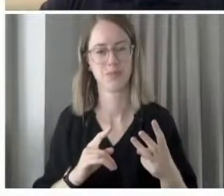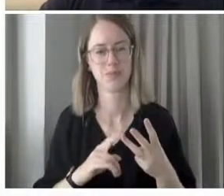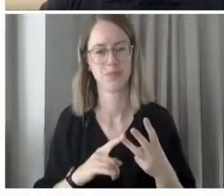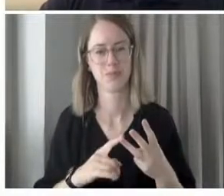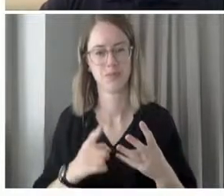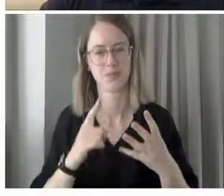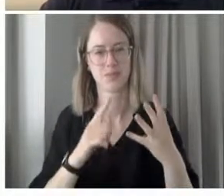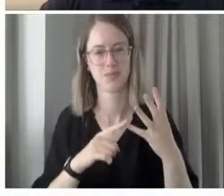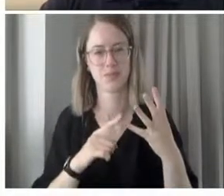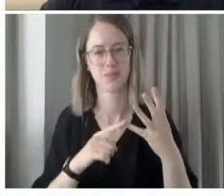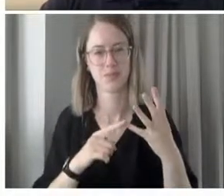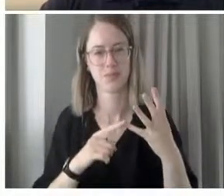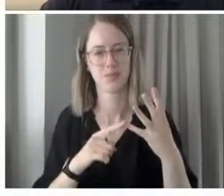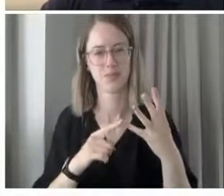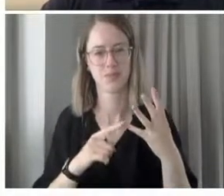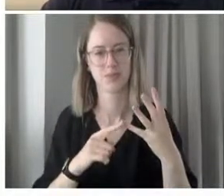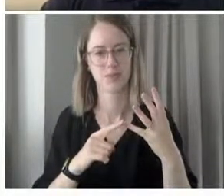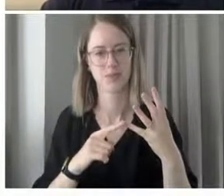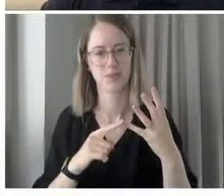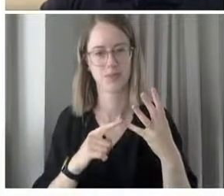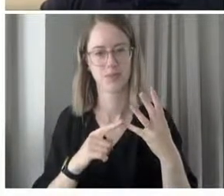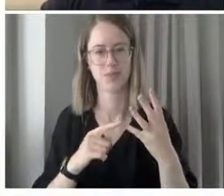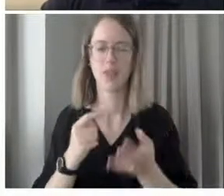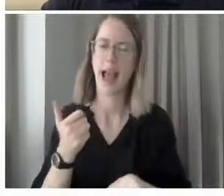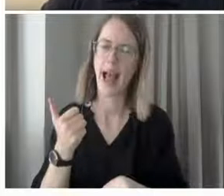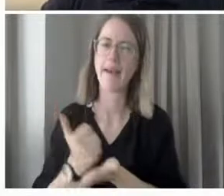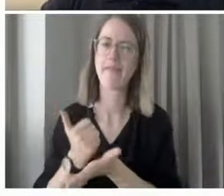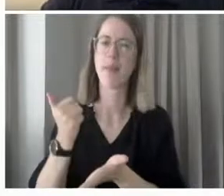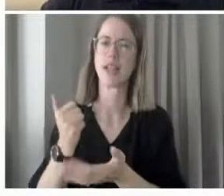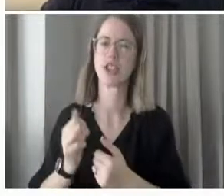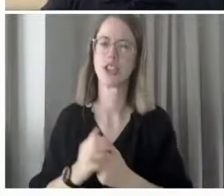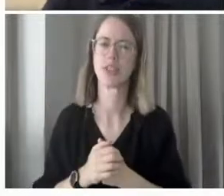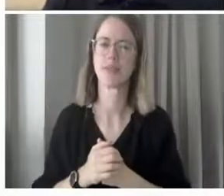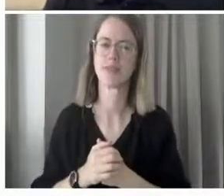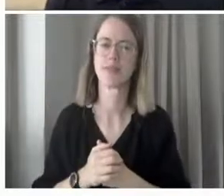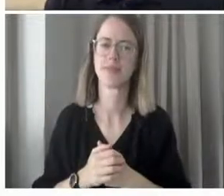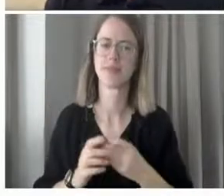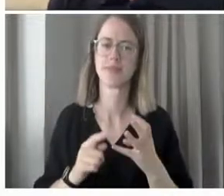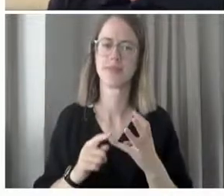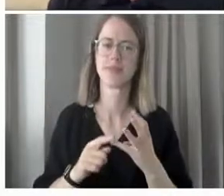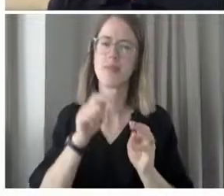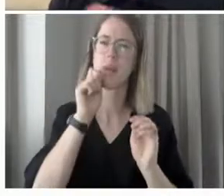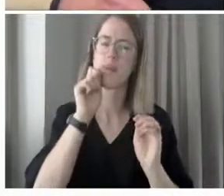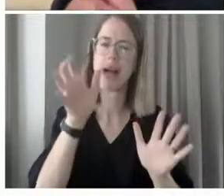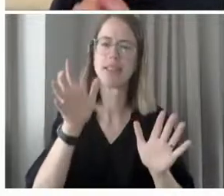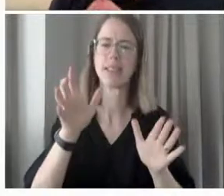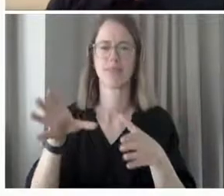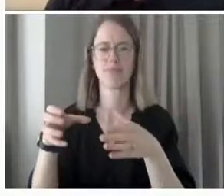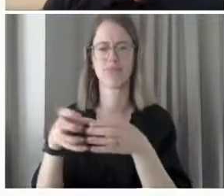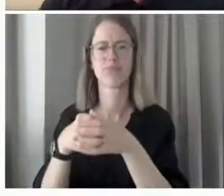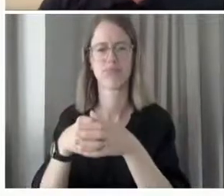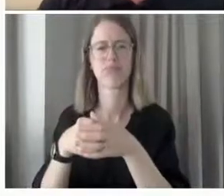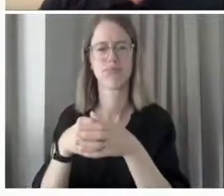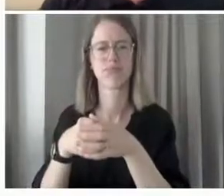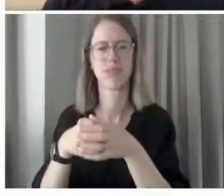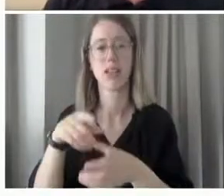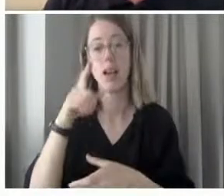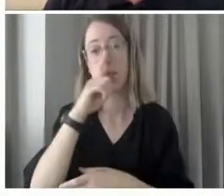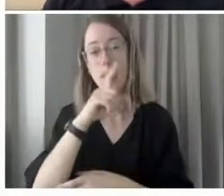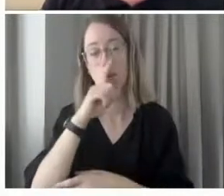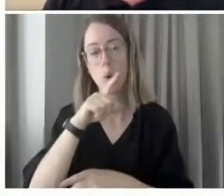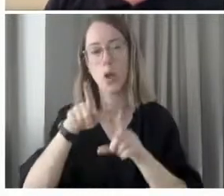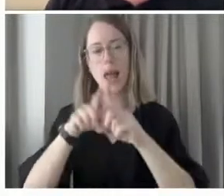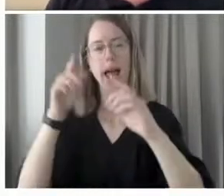Next up are affirmation. Affirmation are amazing as a segment. They are people who, as